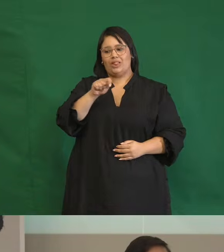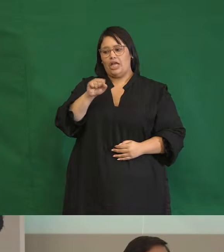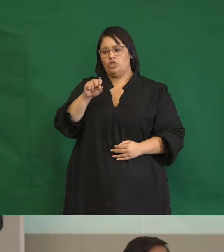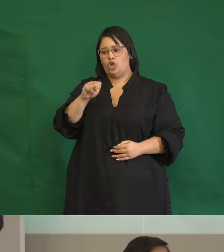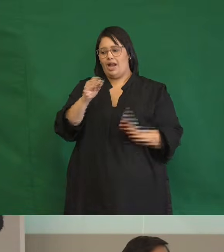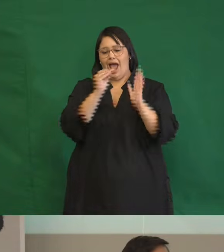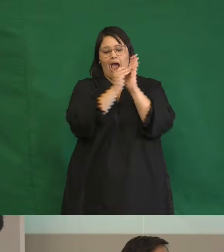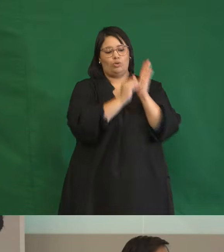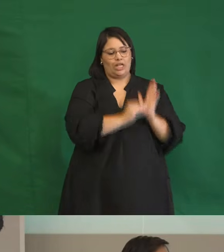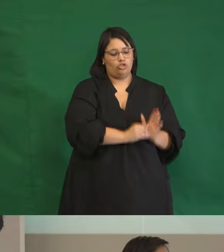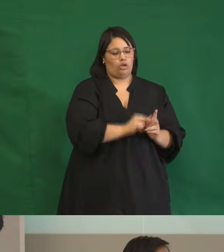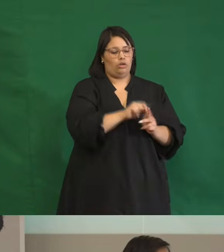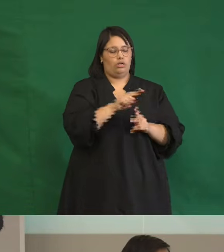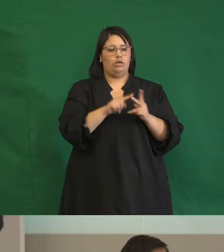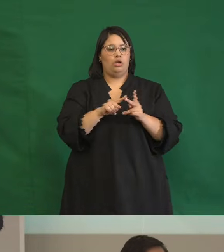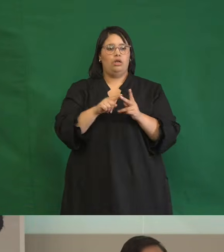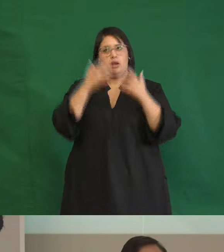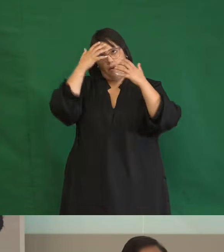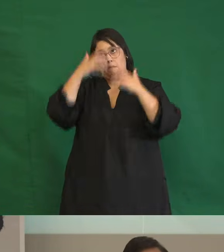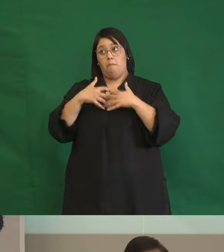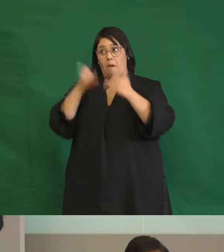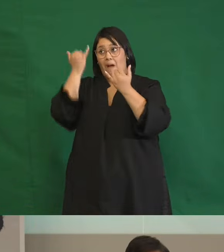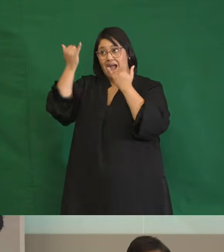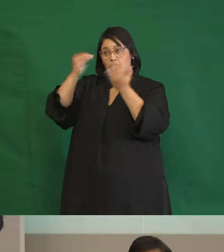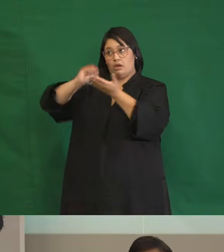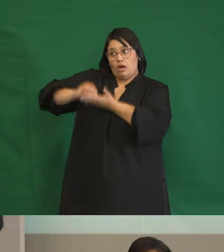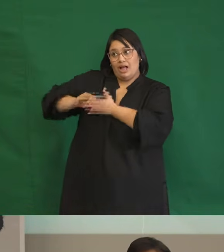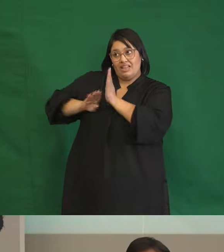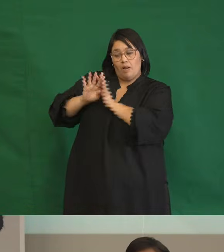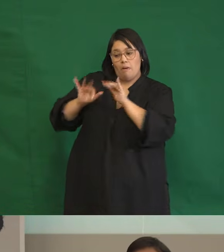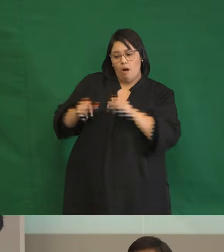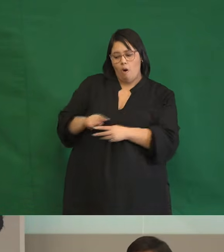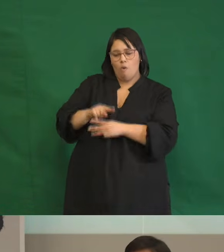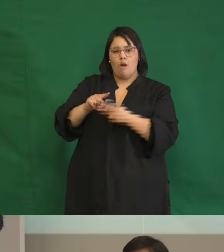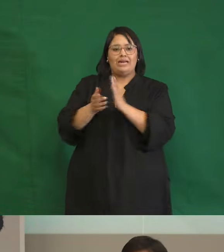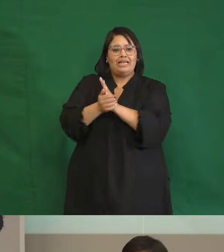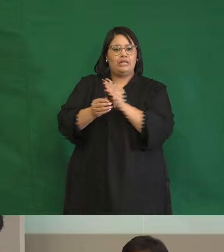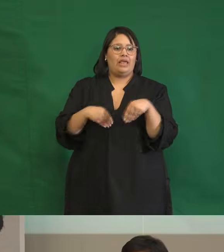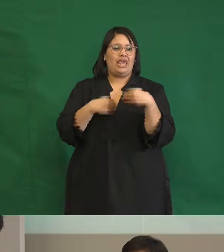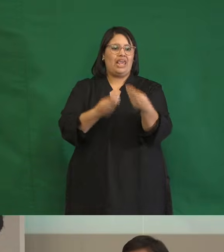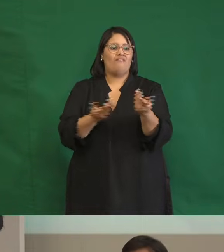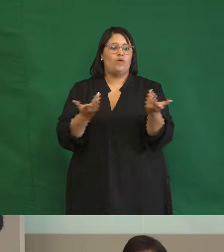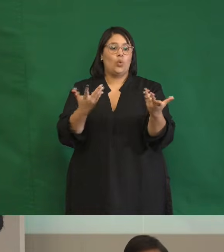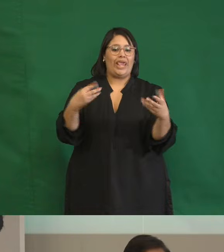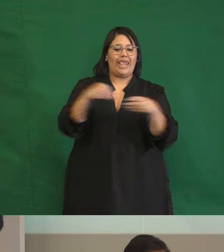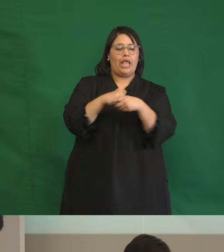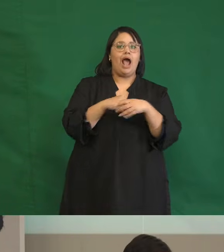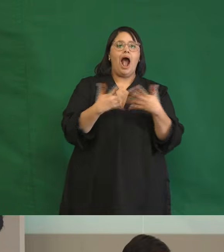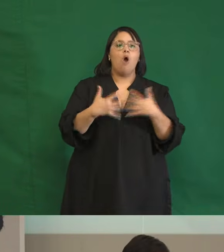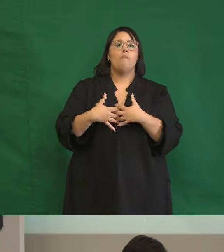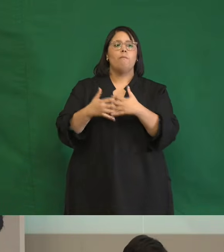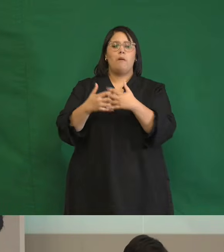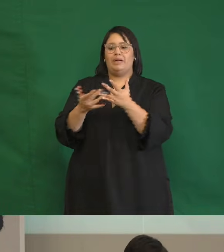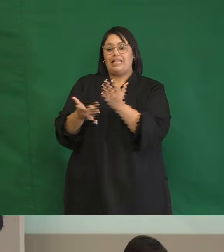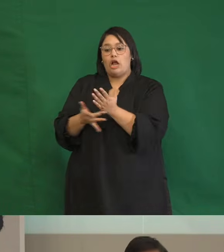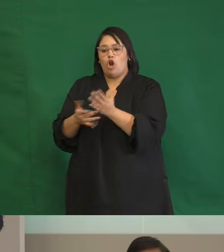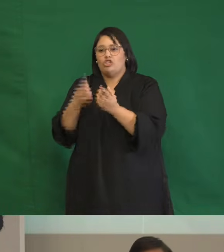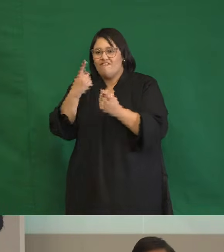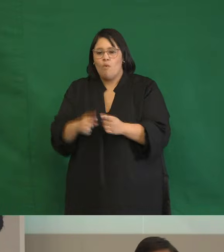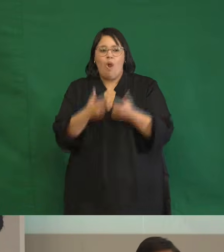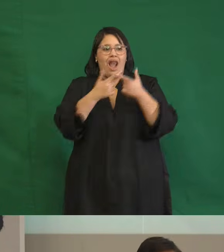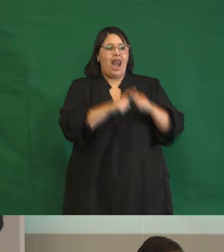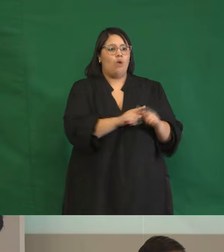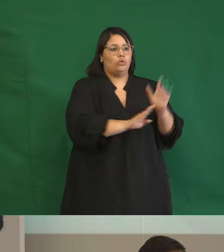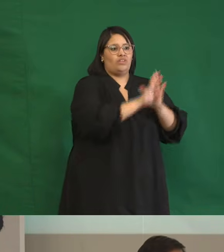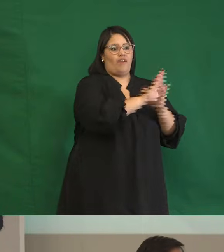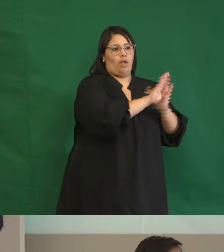development, and just overall skills in participating in human language technology development projects, so